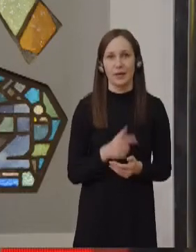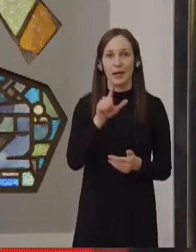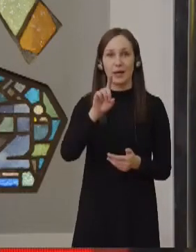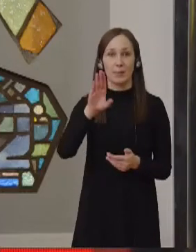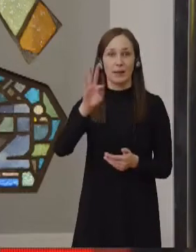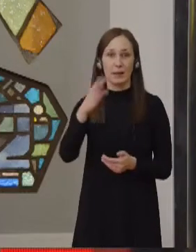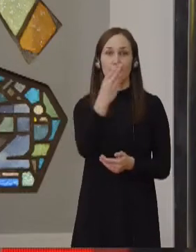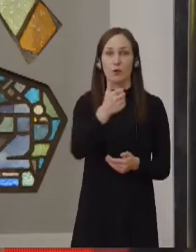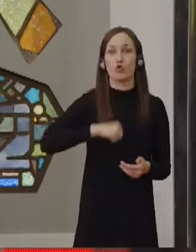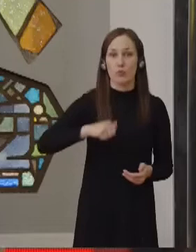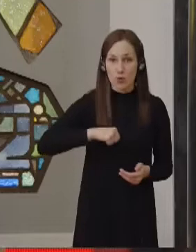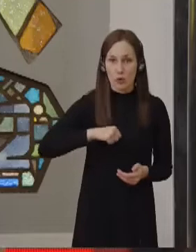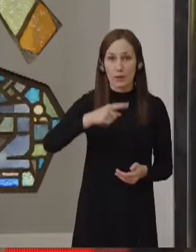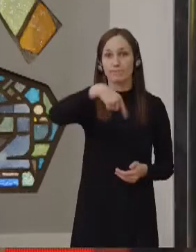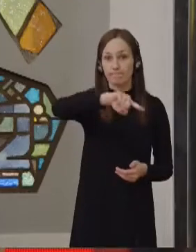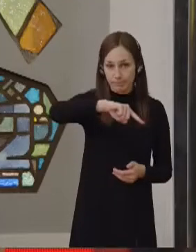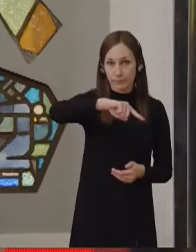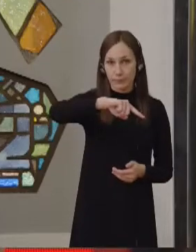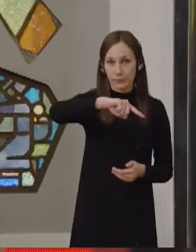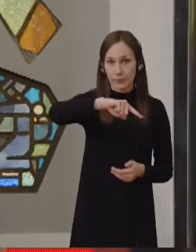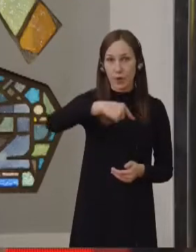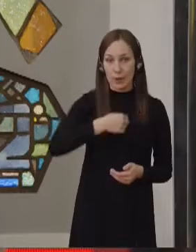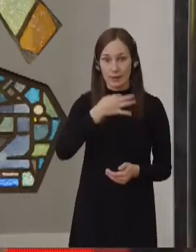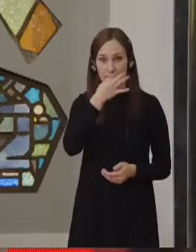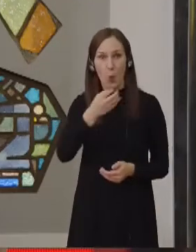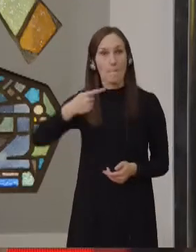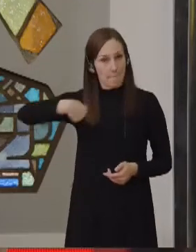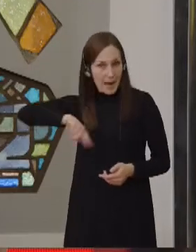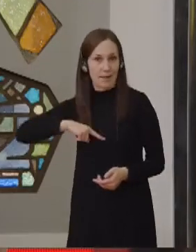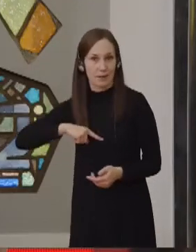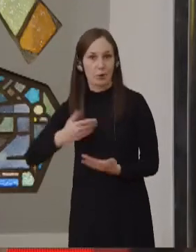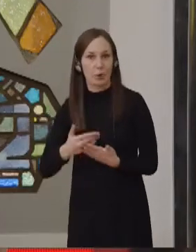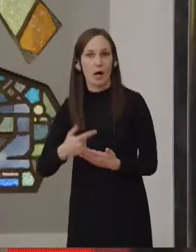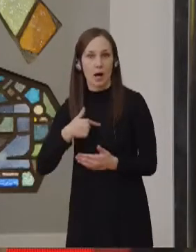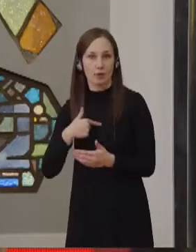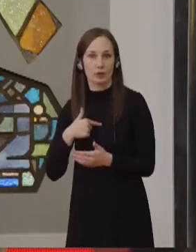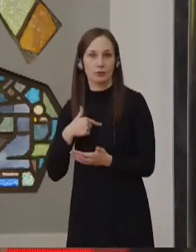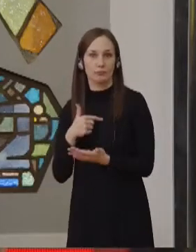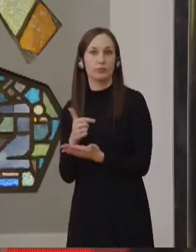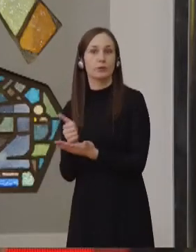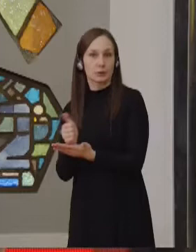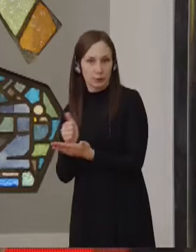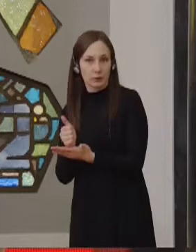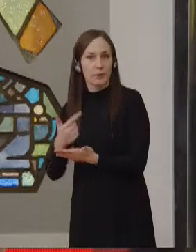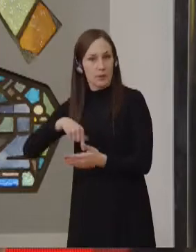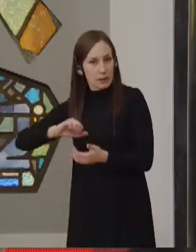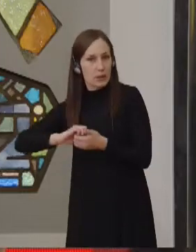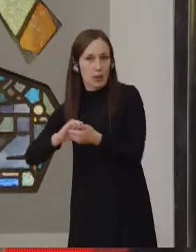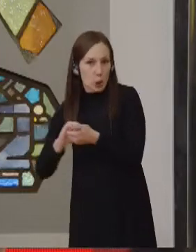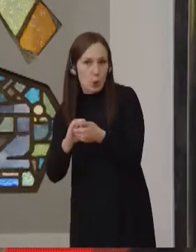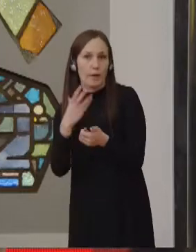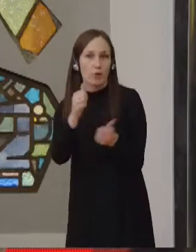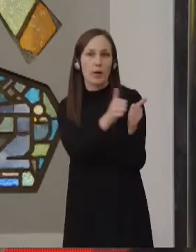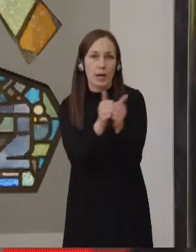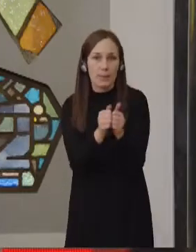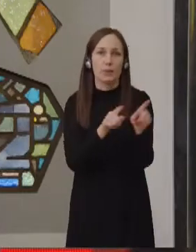We, I say, as a gay person, have been present throughout history. We are your friends, your colleagues, your neighbors, your brothers, your